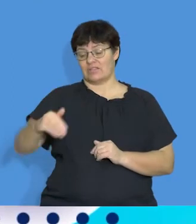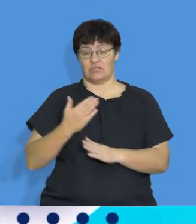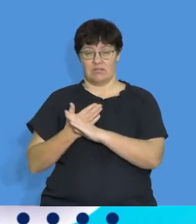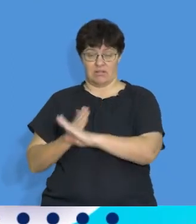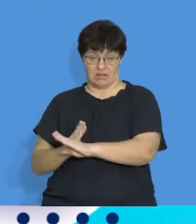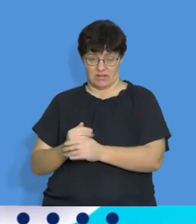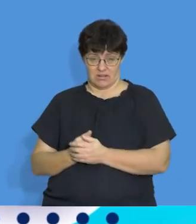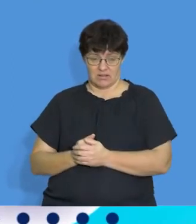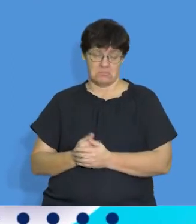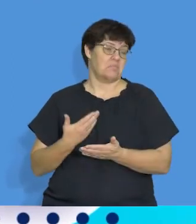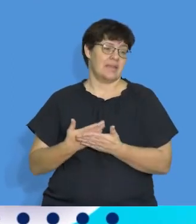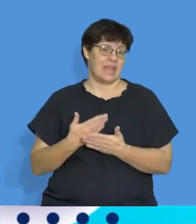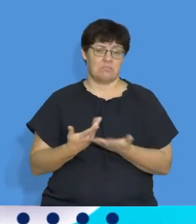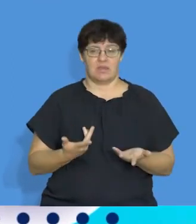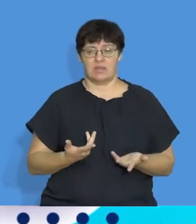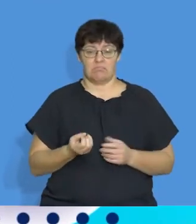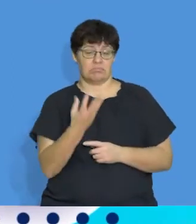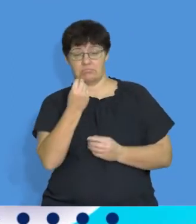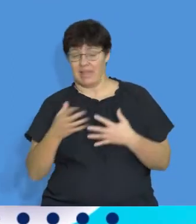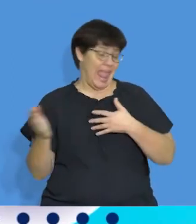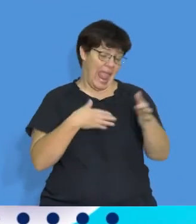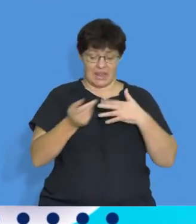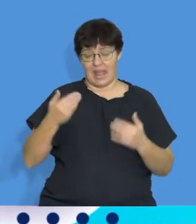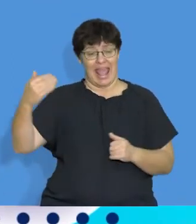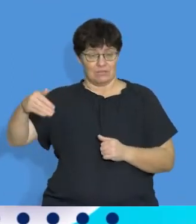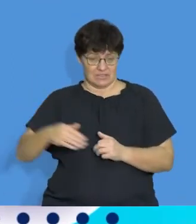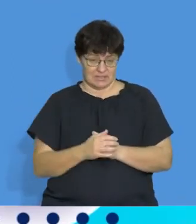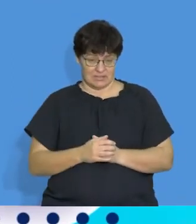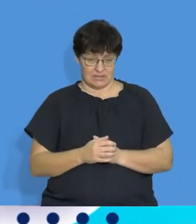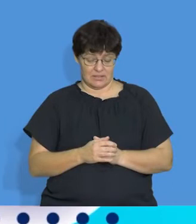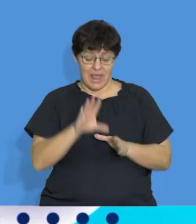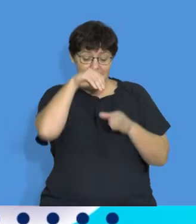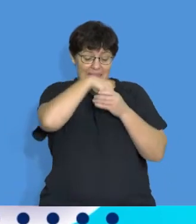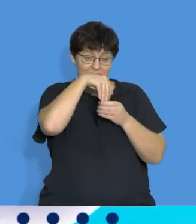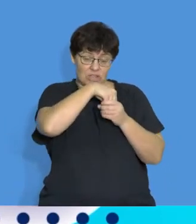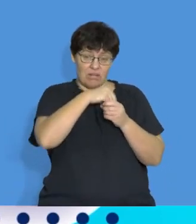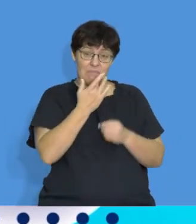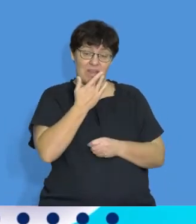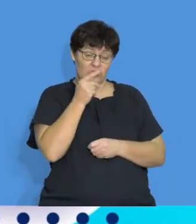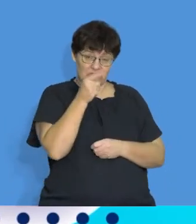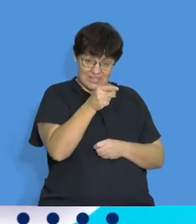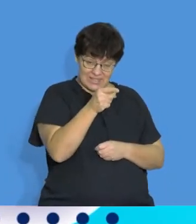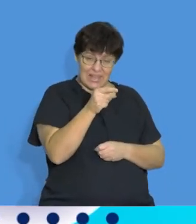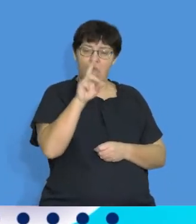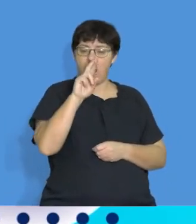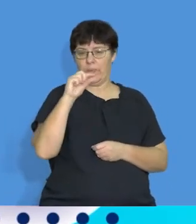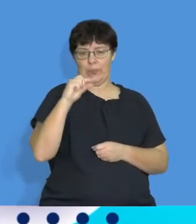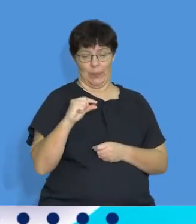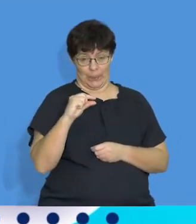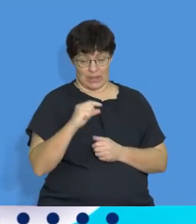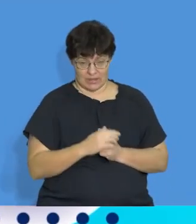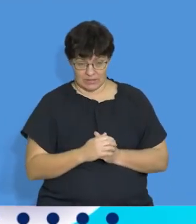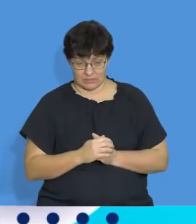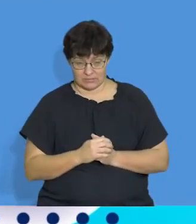resistance. It could be a bulb, it could be anything, right? And then with the battery, the internal resistance is